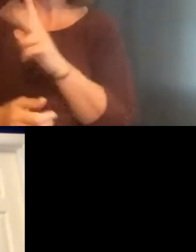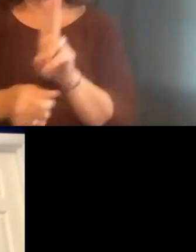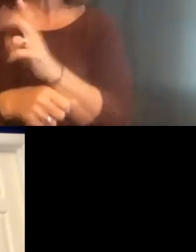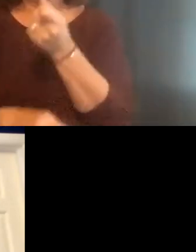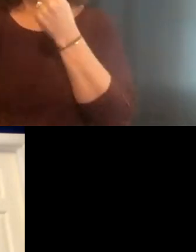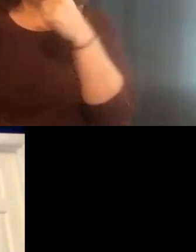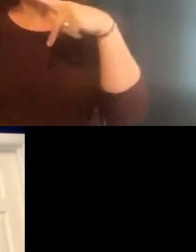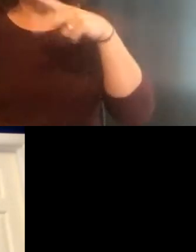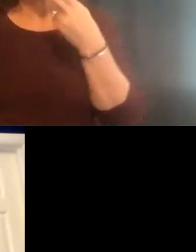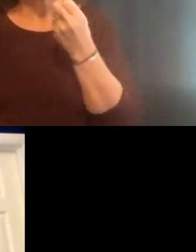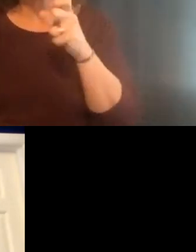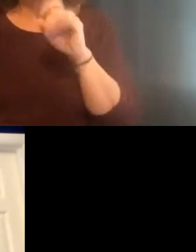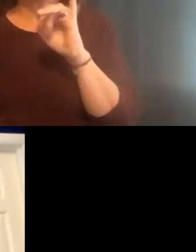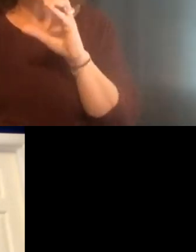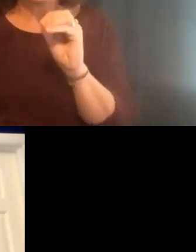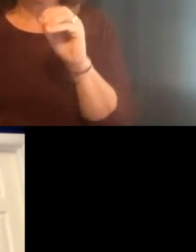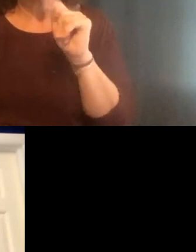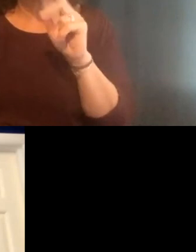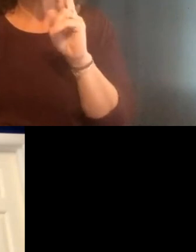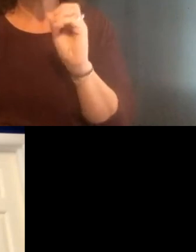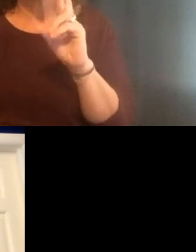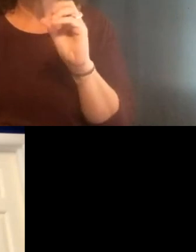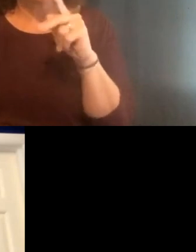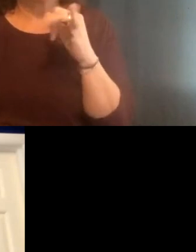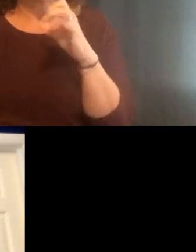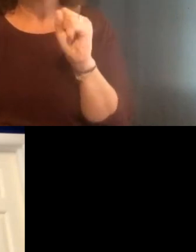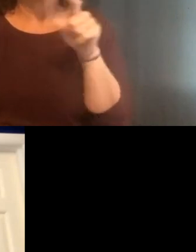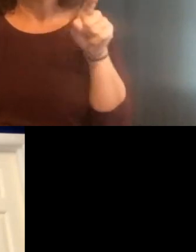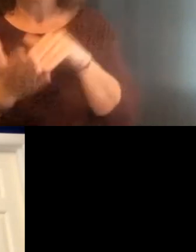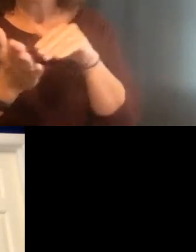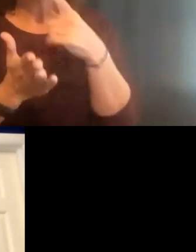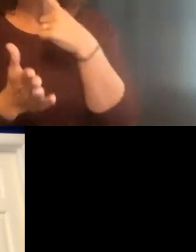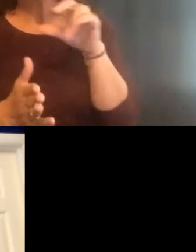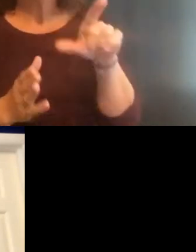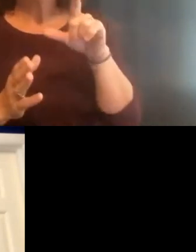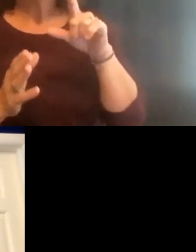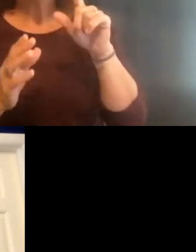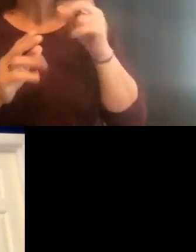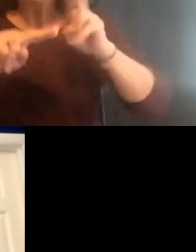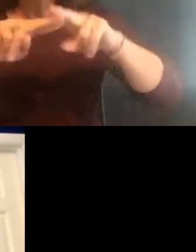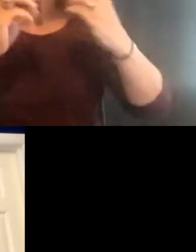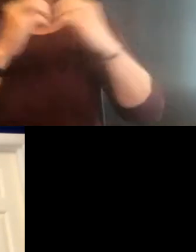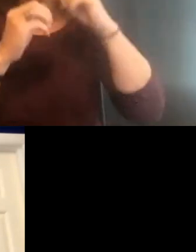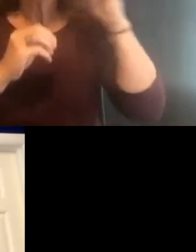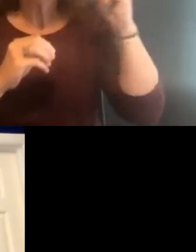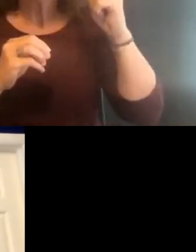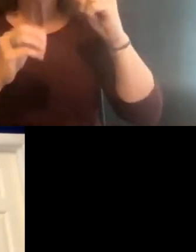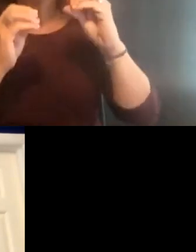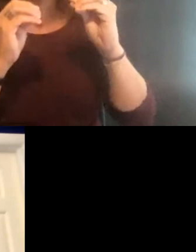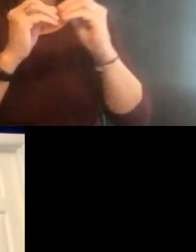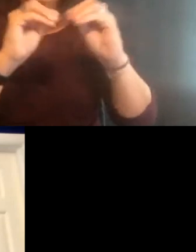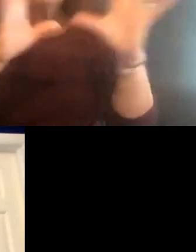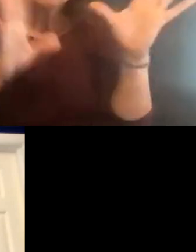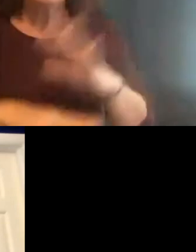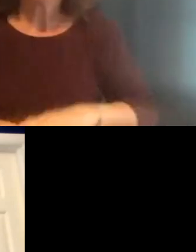report increased and more vivid dreaming. Do you have any thoughts about that? Well, I wish I had actual information about that. I know